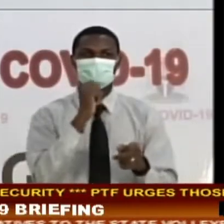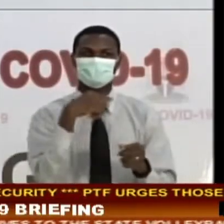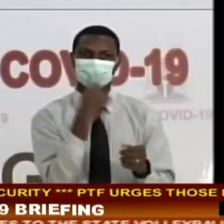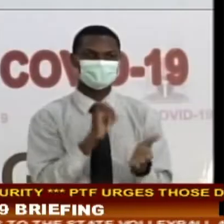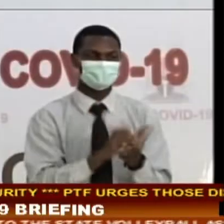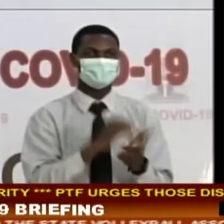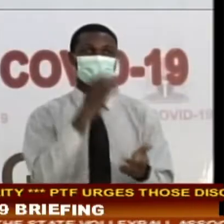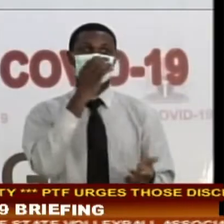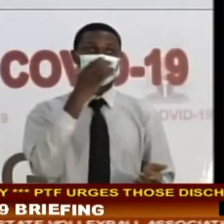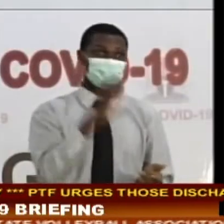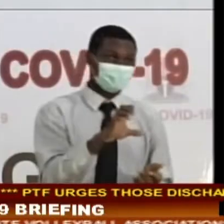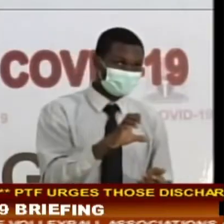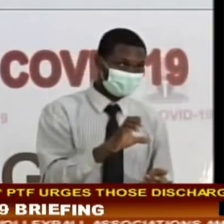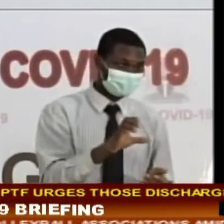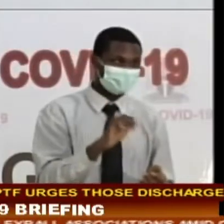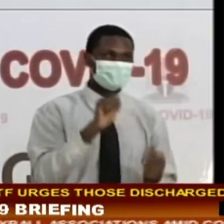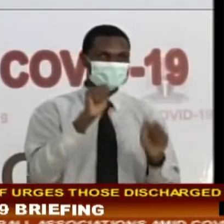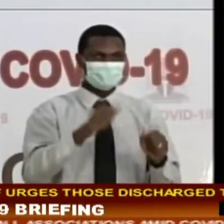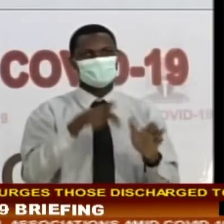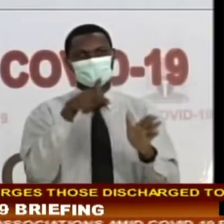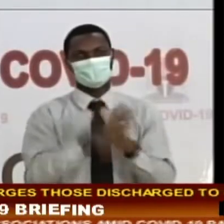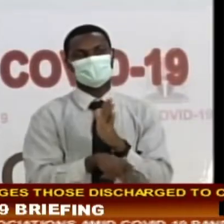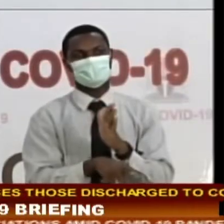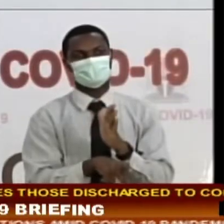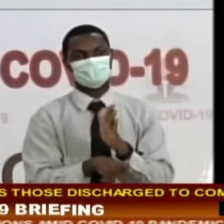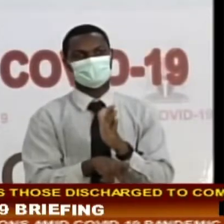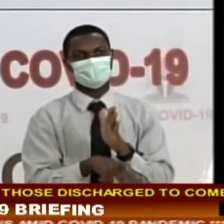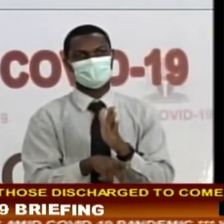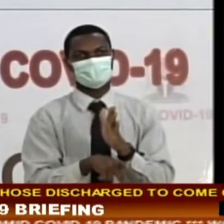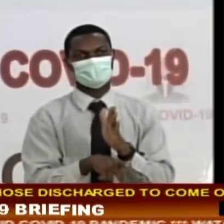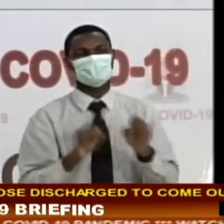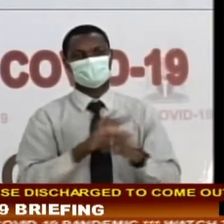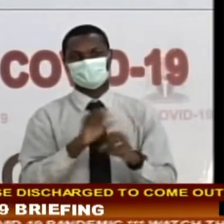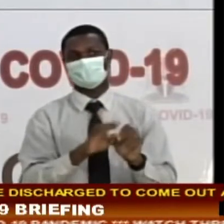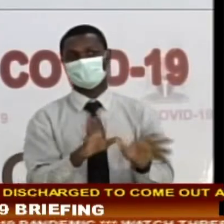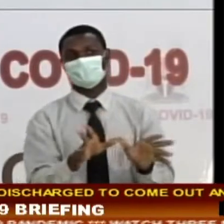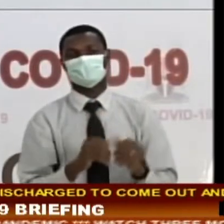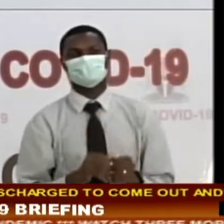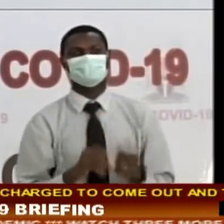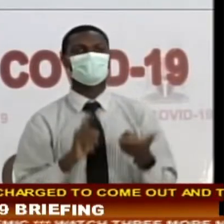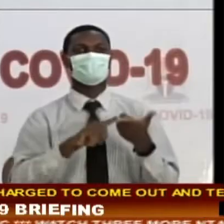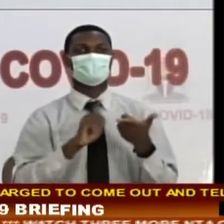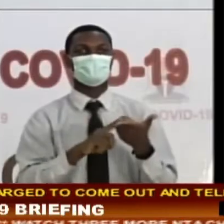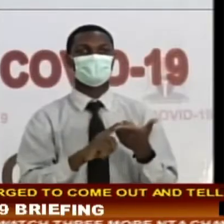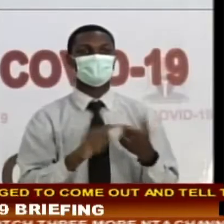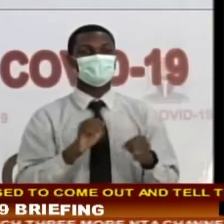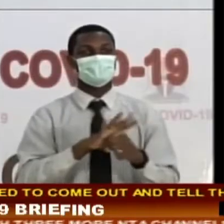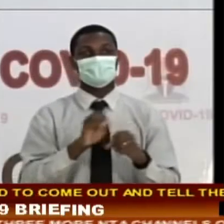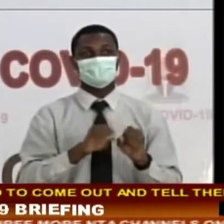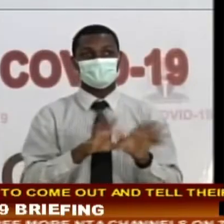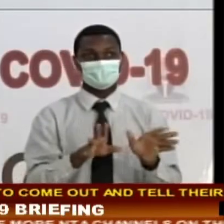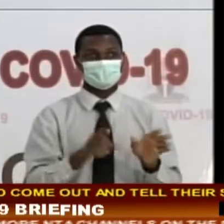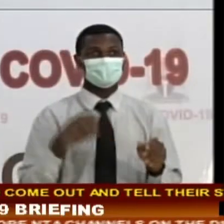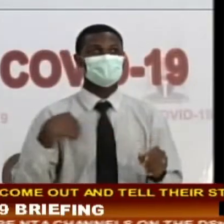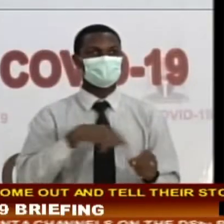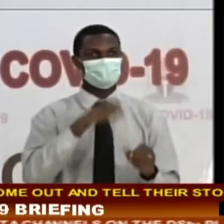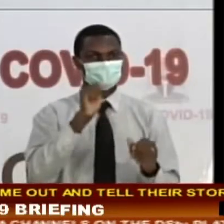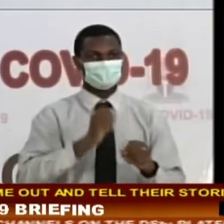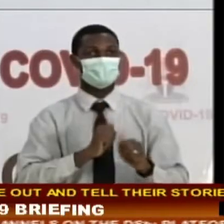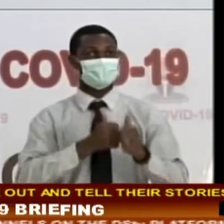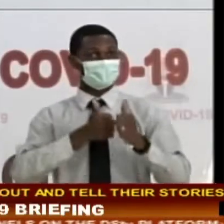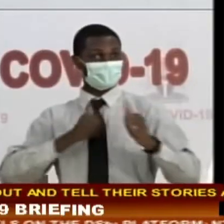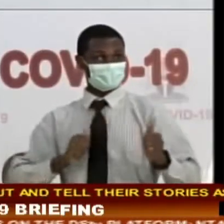weather the best way to protect ourselves against covid-19 is by maintaining physical distance washing our hands avoiding